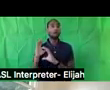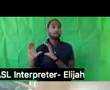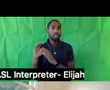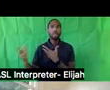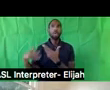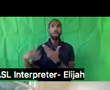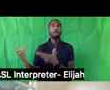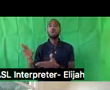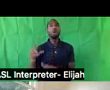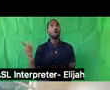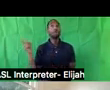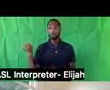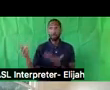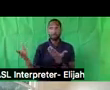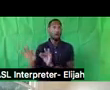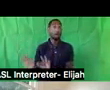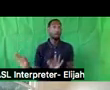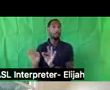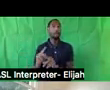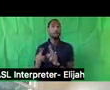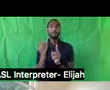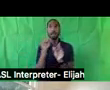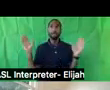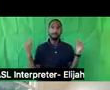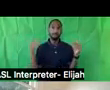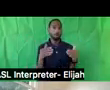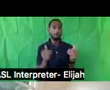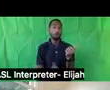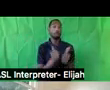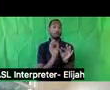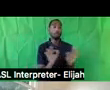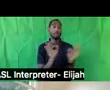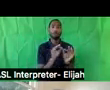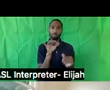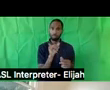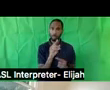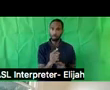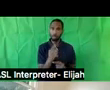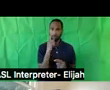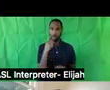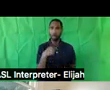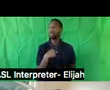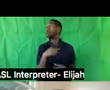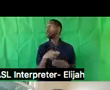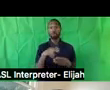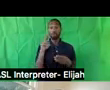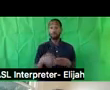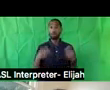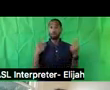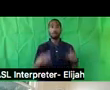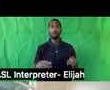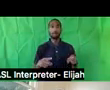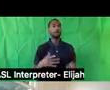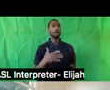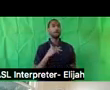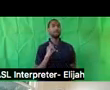that may also be important, but are not the thing that's most important to us in that moment. And one of the results of that is it can